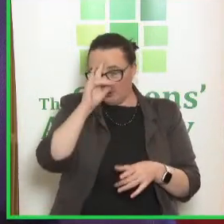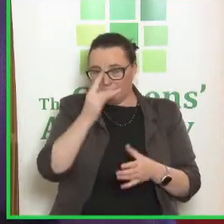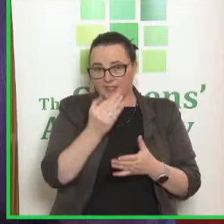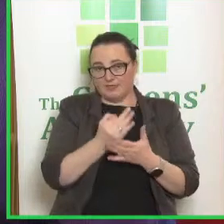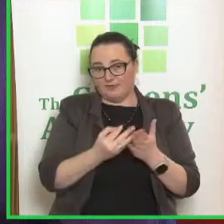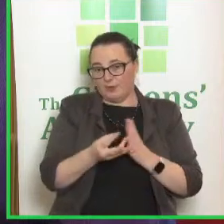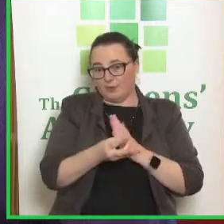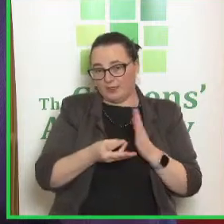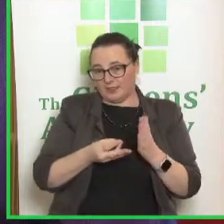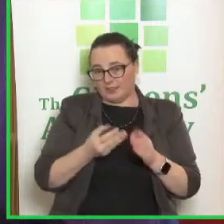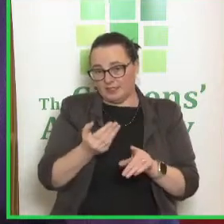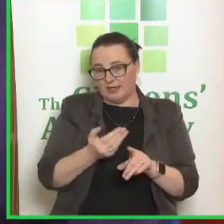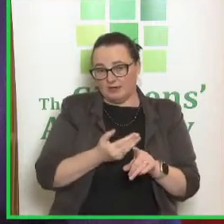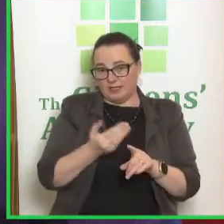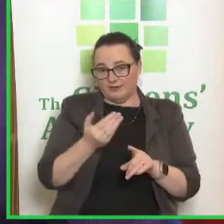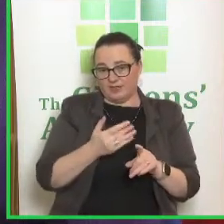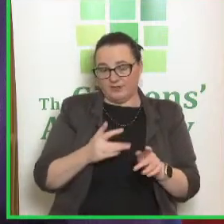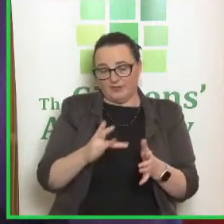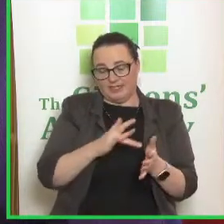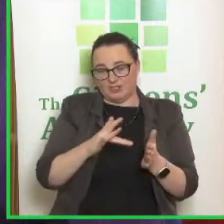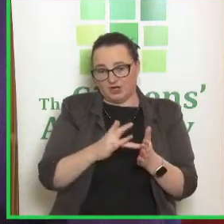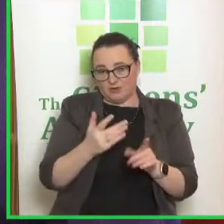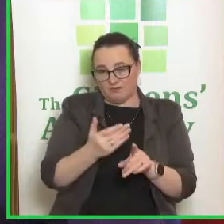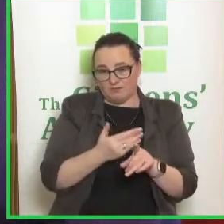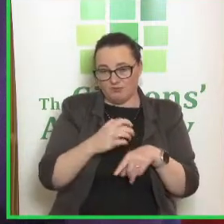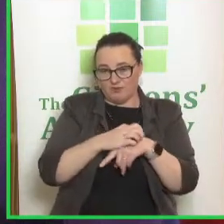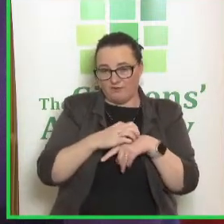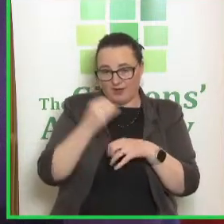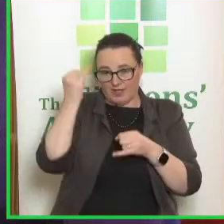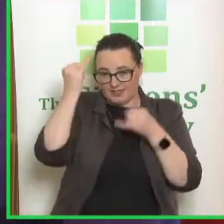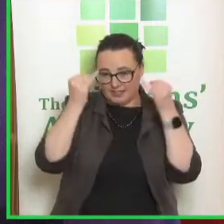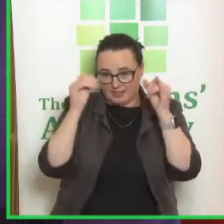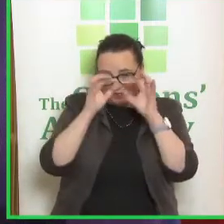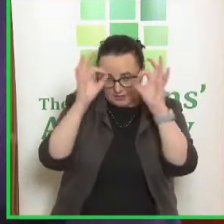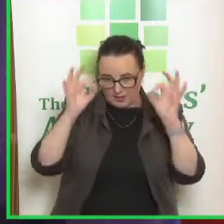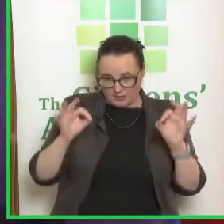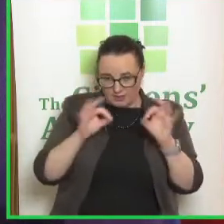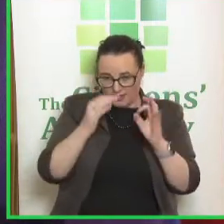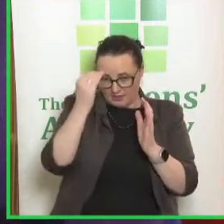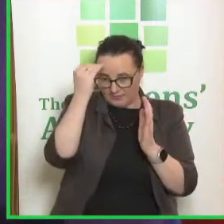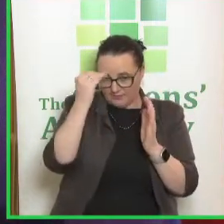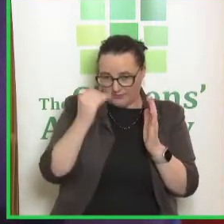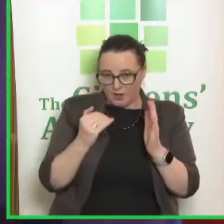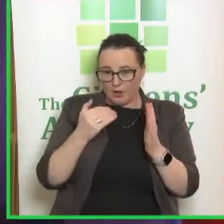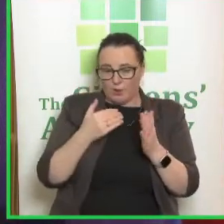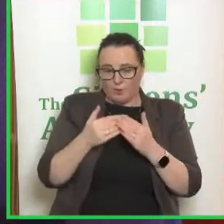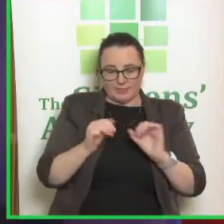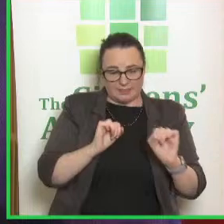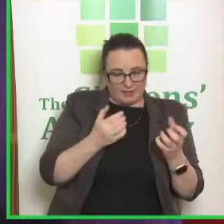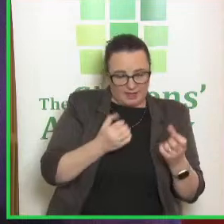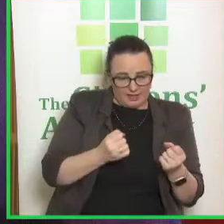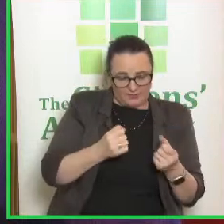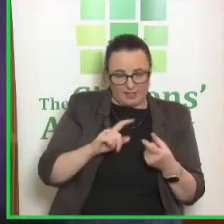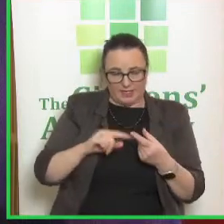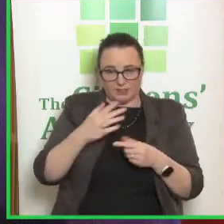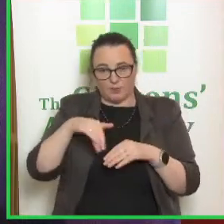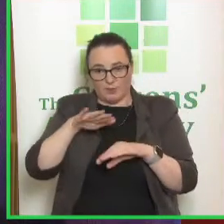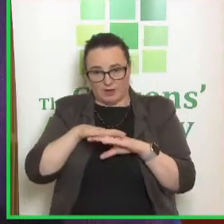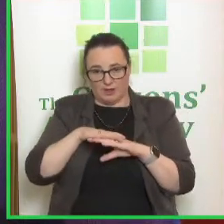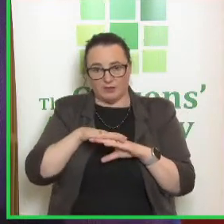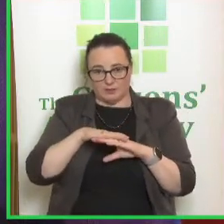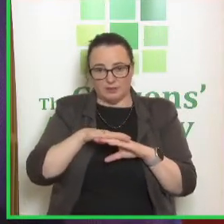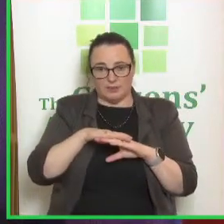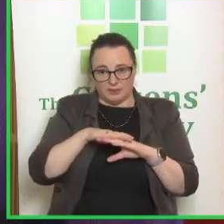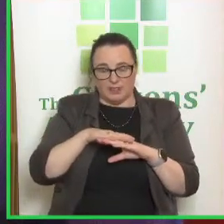weeks, even an interim kind of outline of what services are where, and then I suppose the full picture of it then in